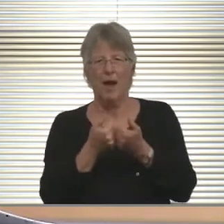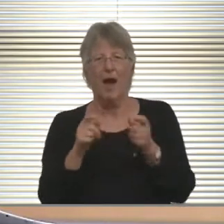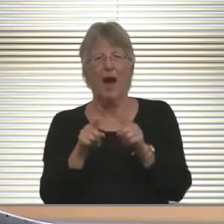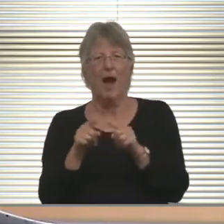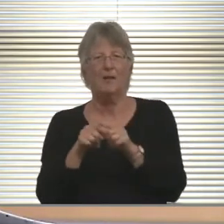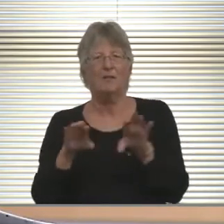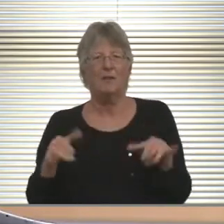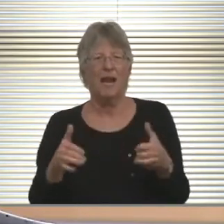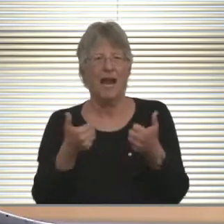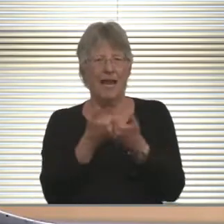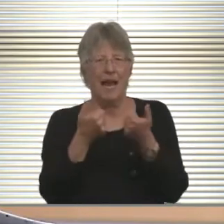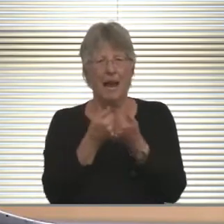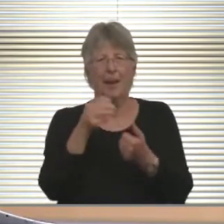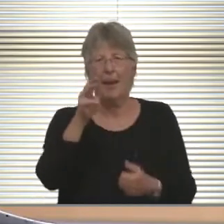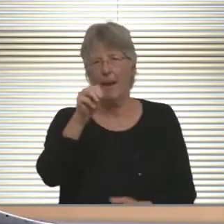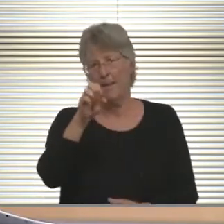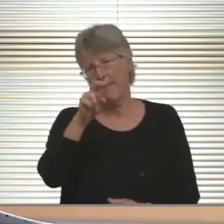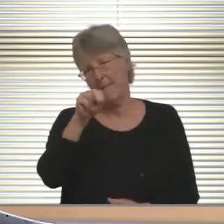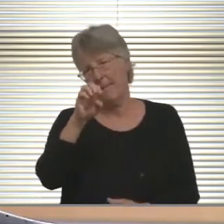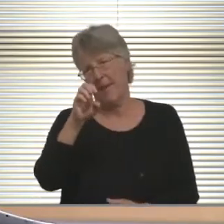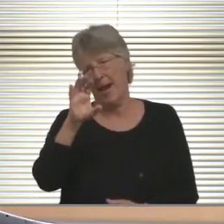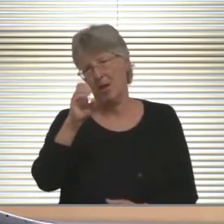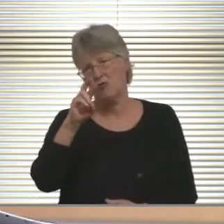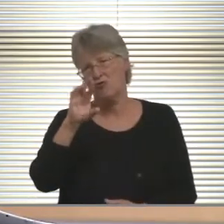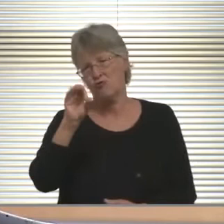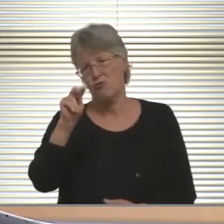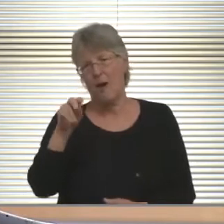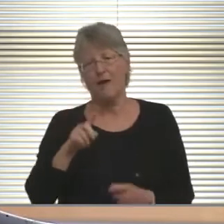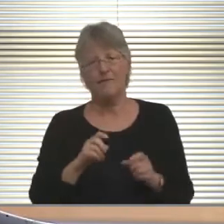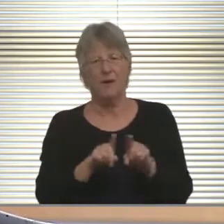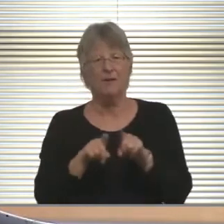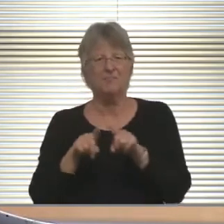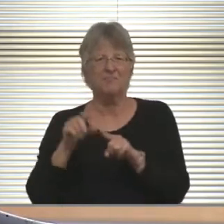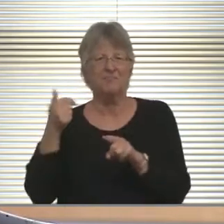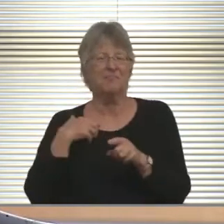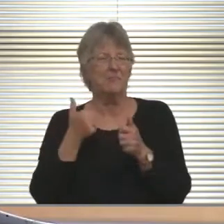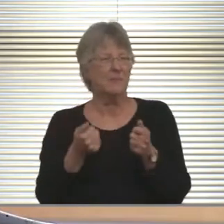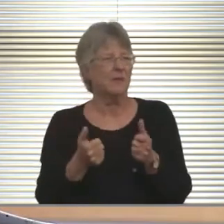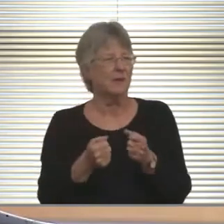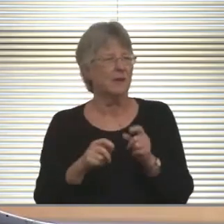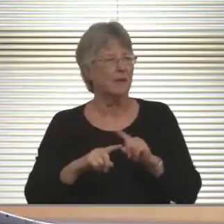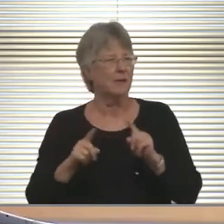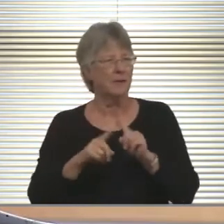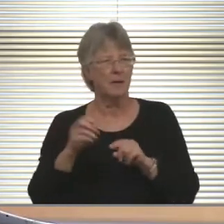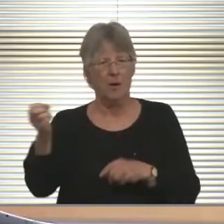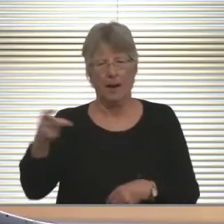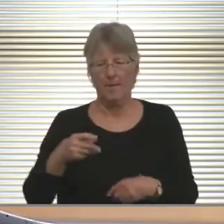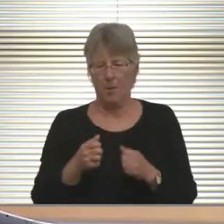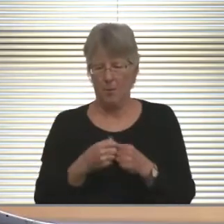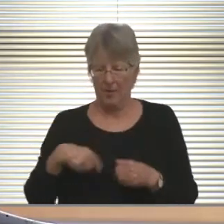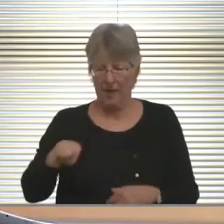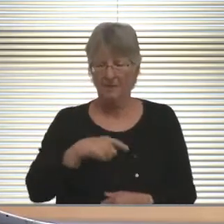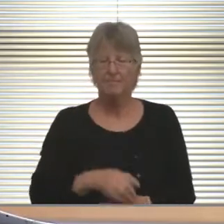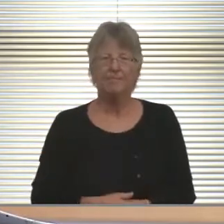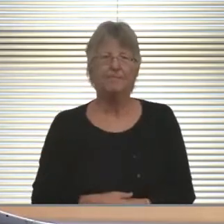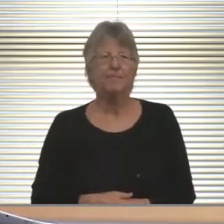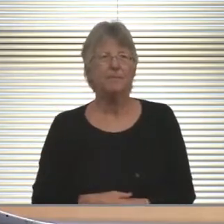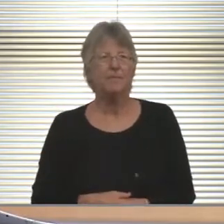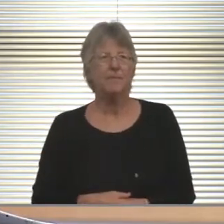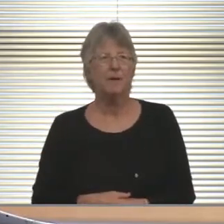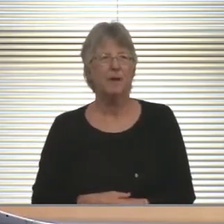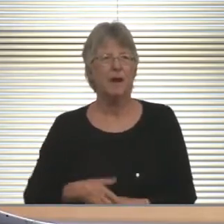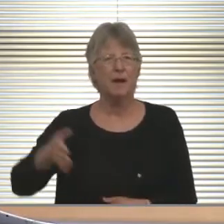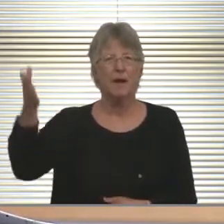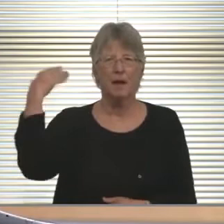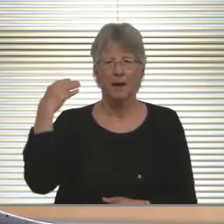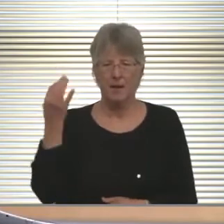Us. Participation was promising, and we received feedback on how we can improve it for upcoming events. And this past Friday,